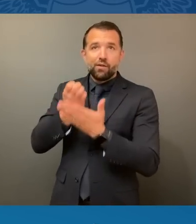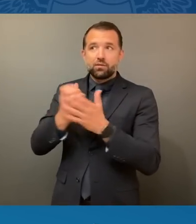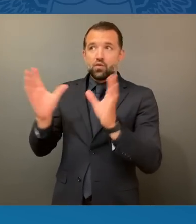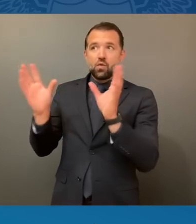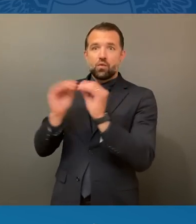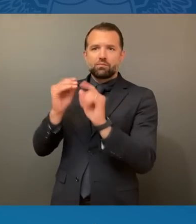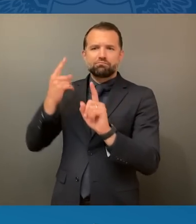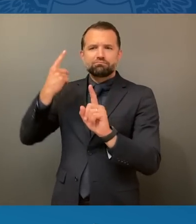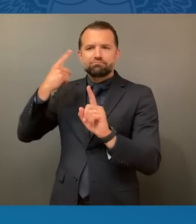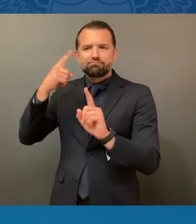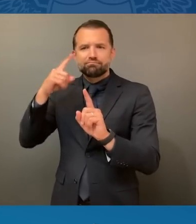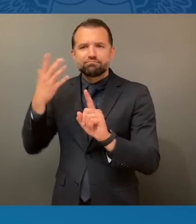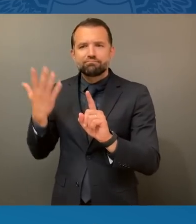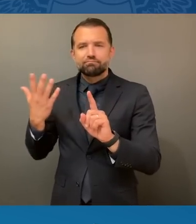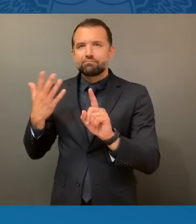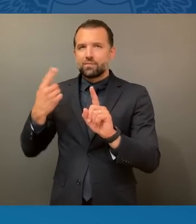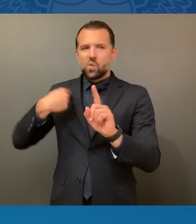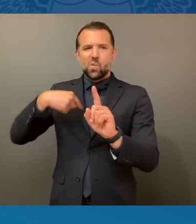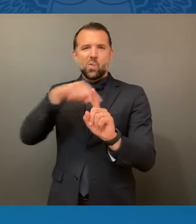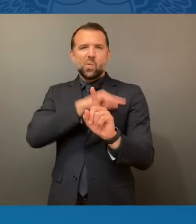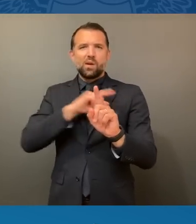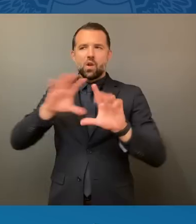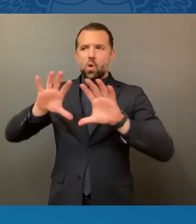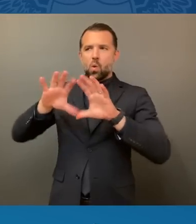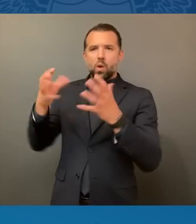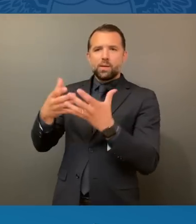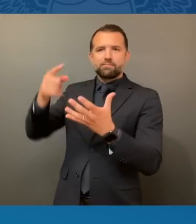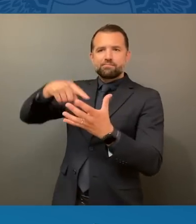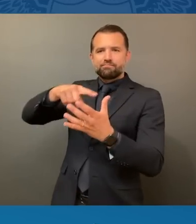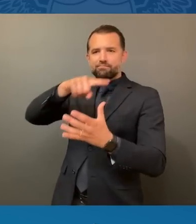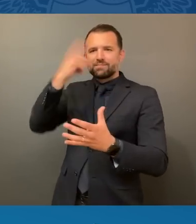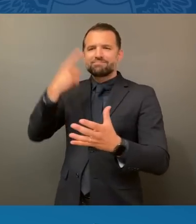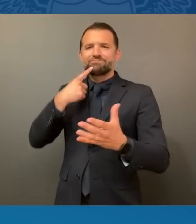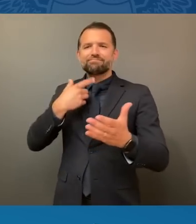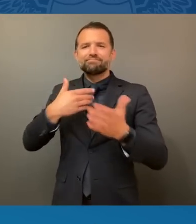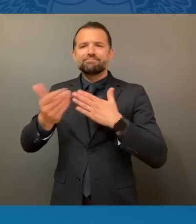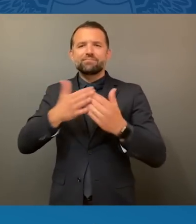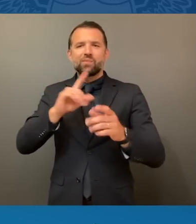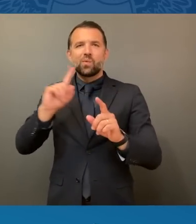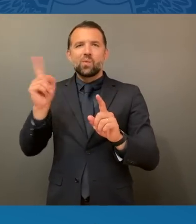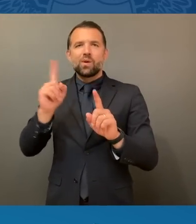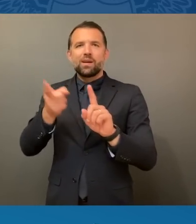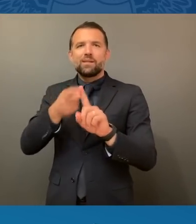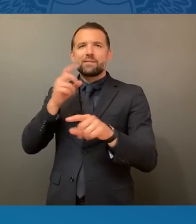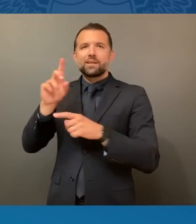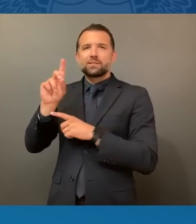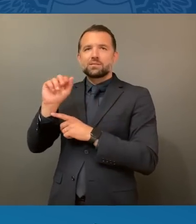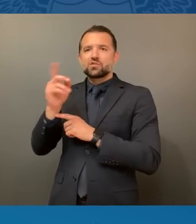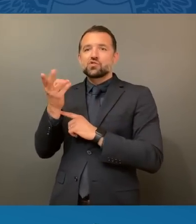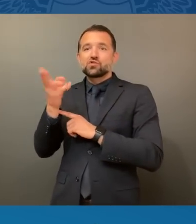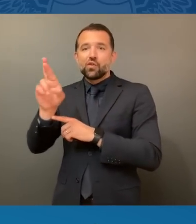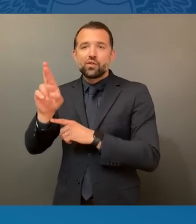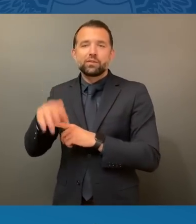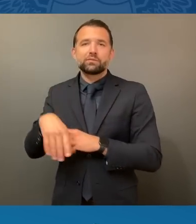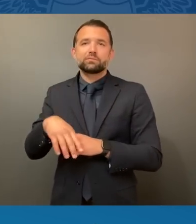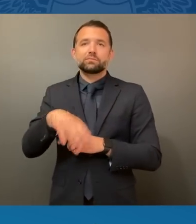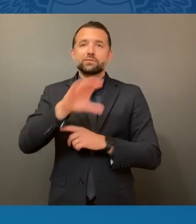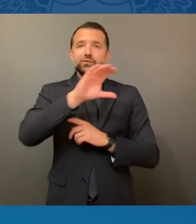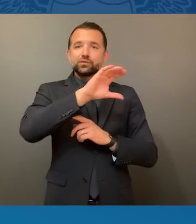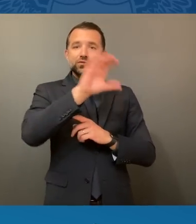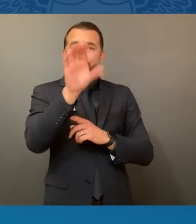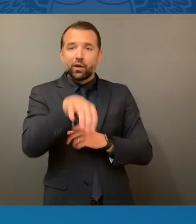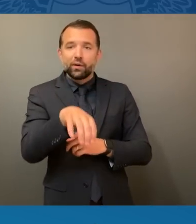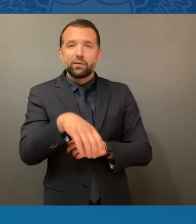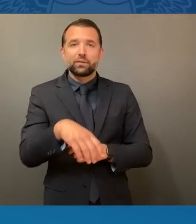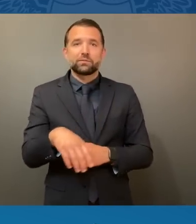Black, whether we're in Dakar or Chicago. And we're an economic forum